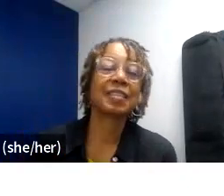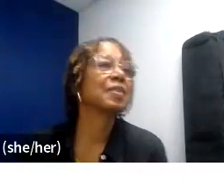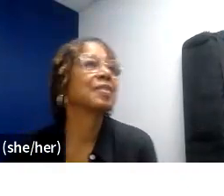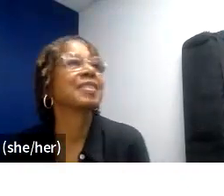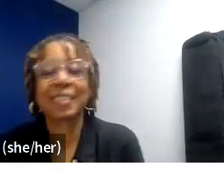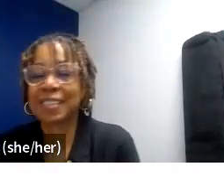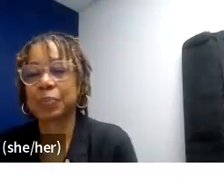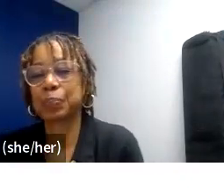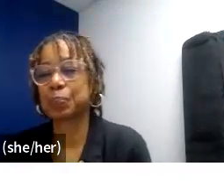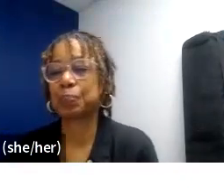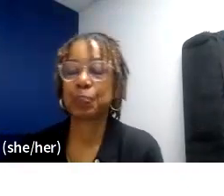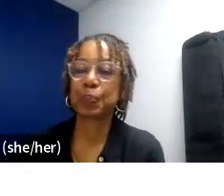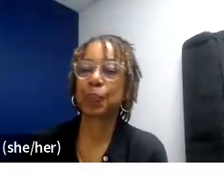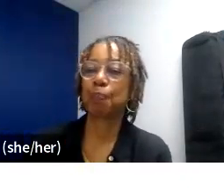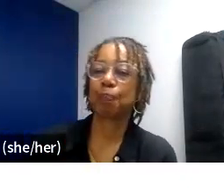Larry.